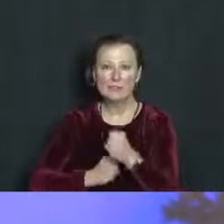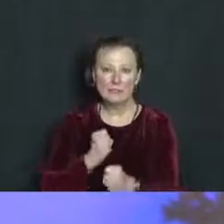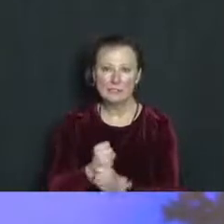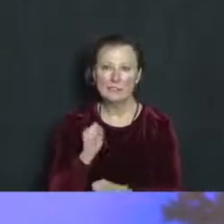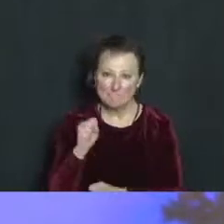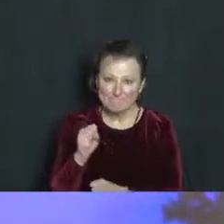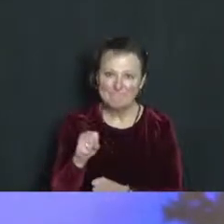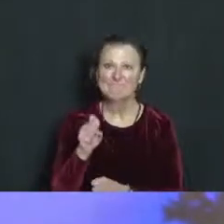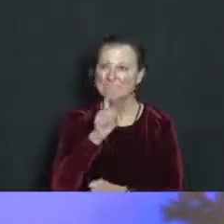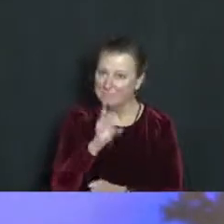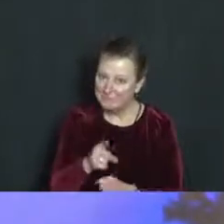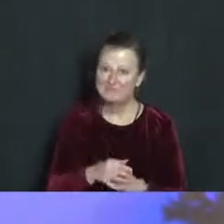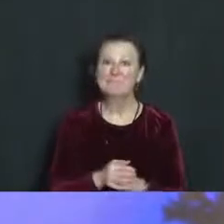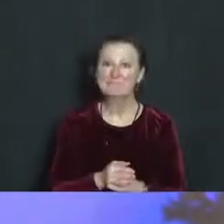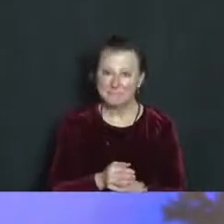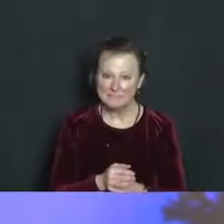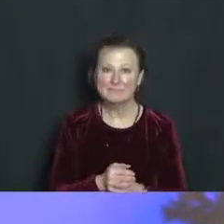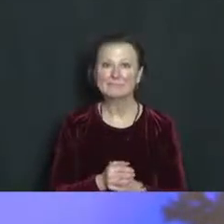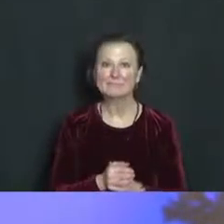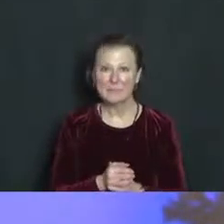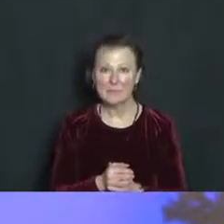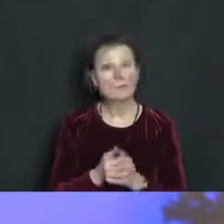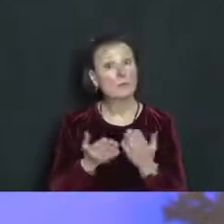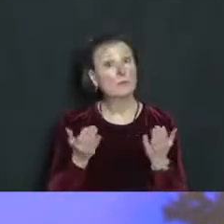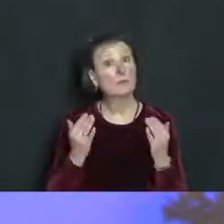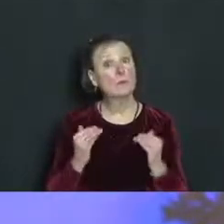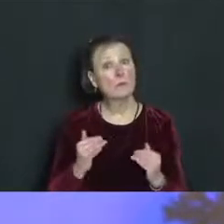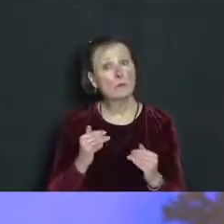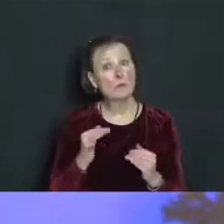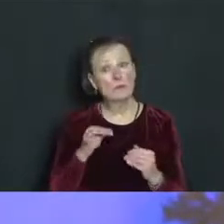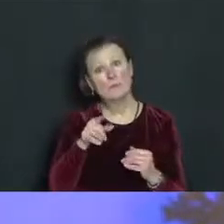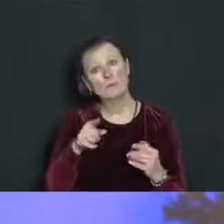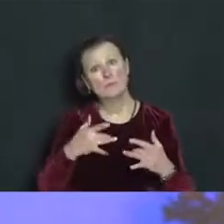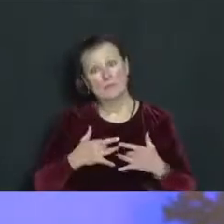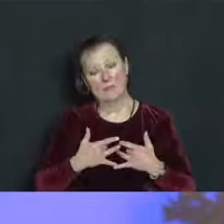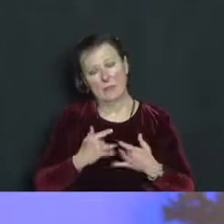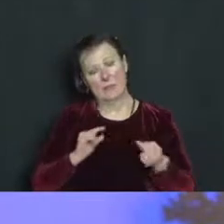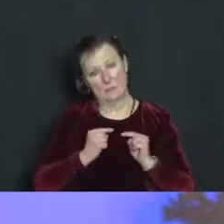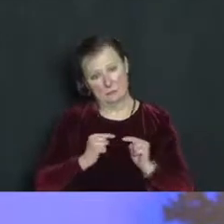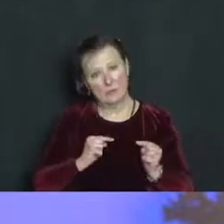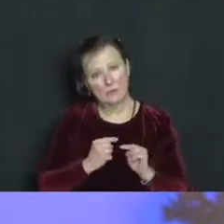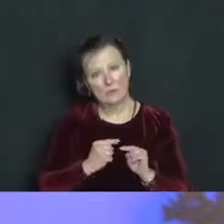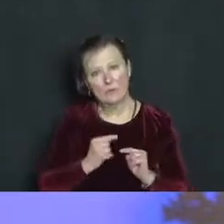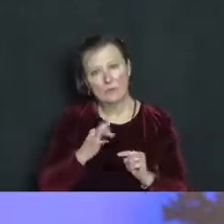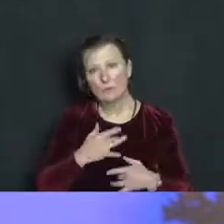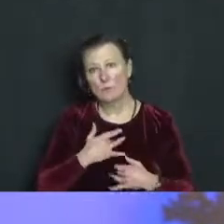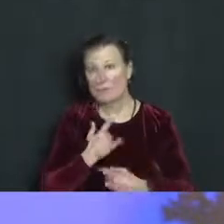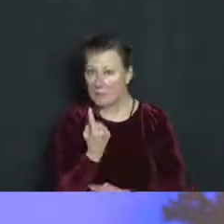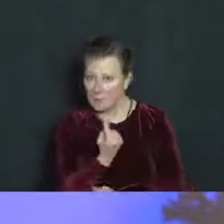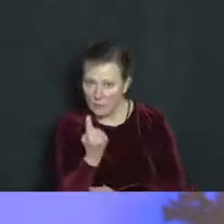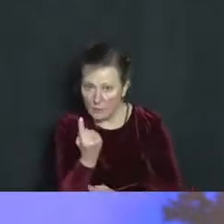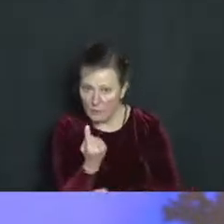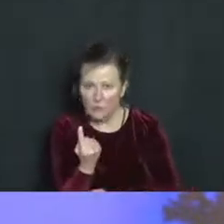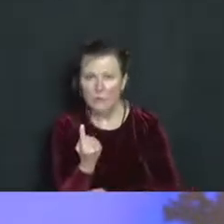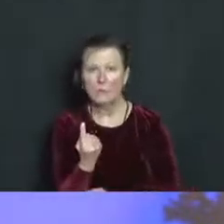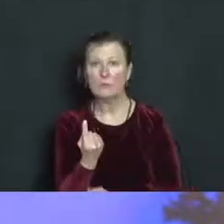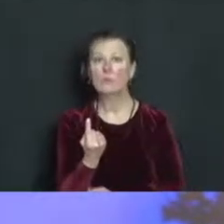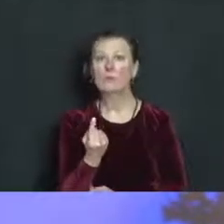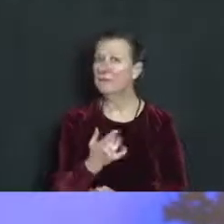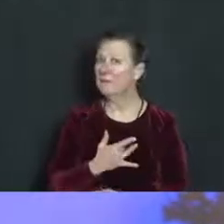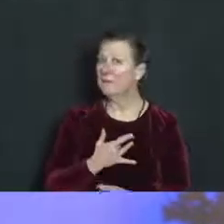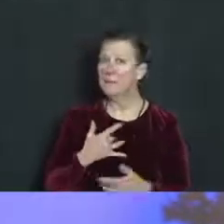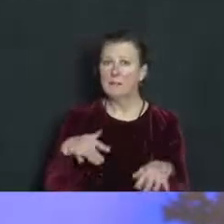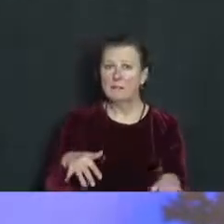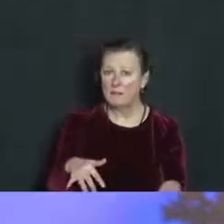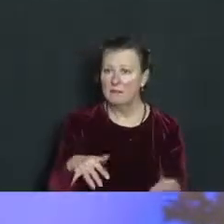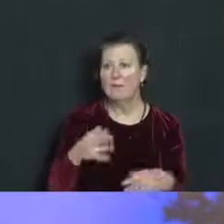a hard year. So if you're hurting, if you feel alone, If you feel